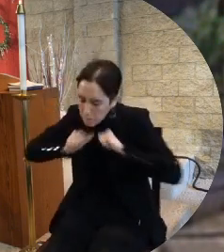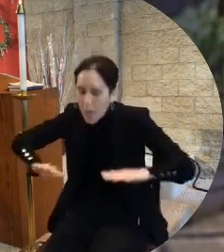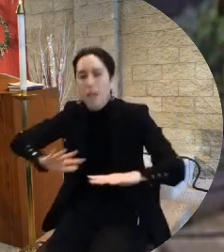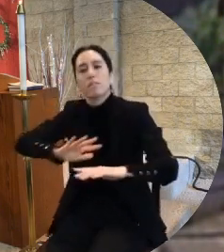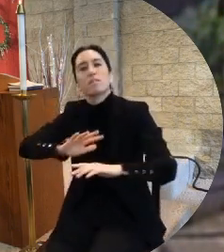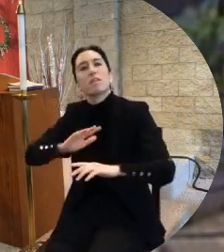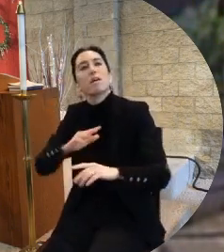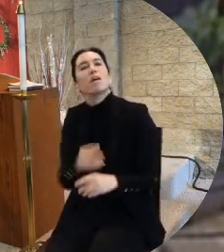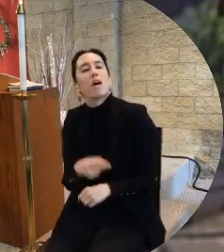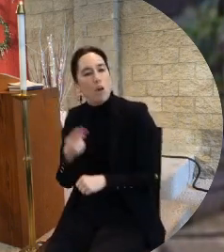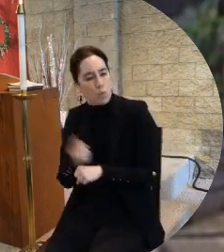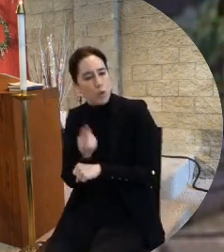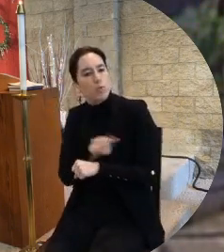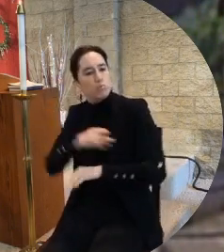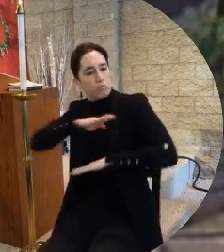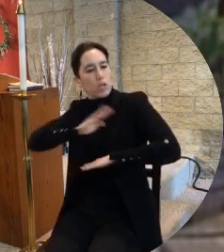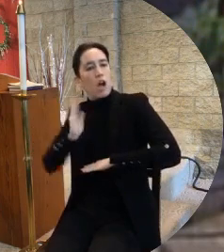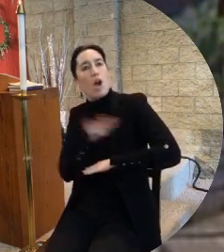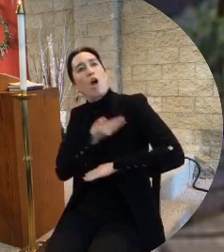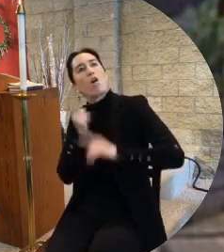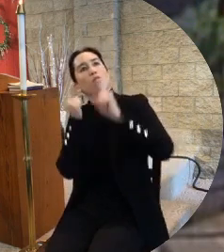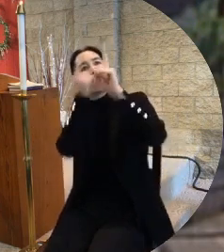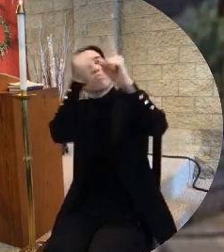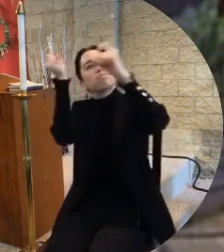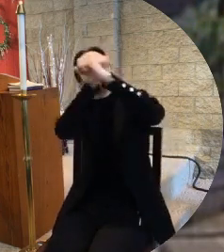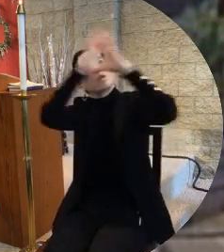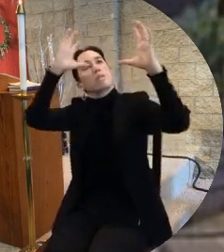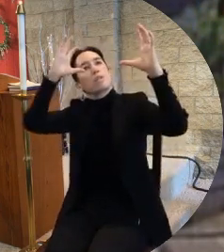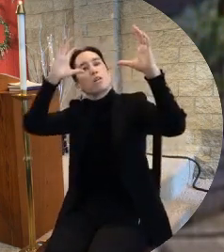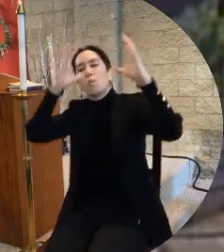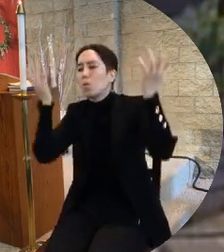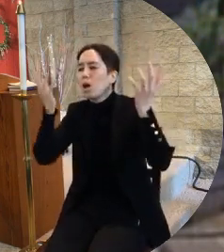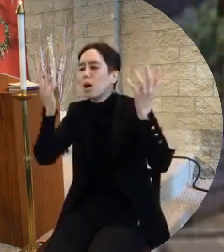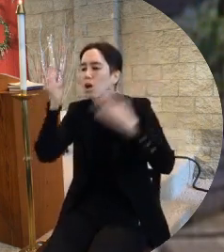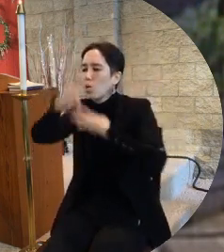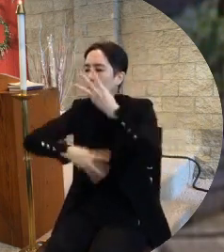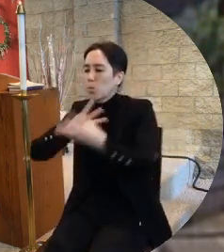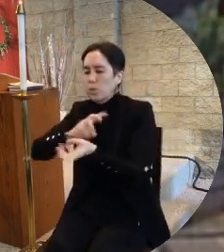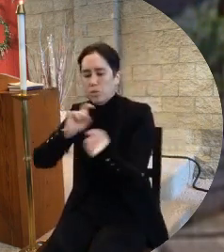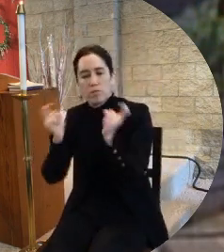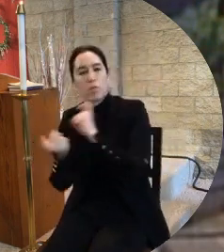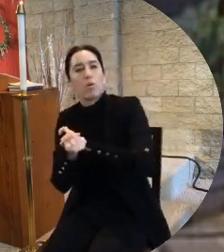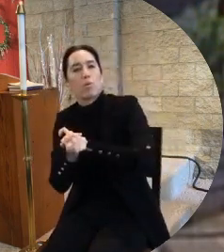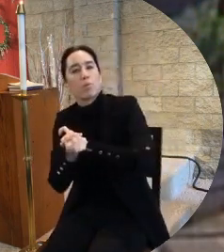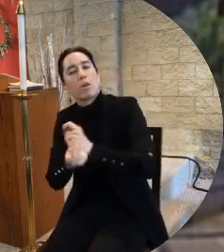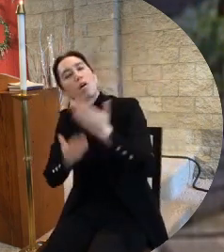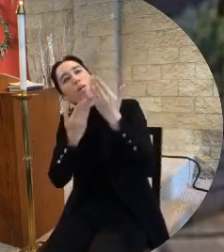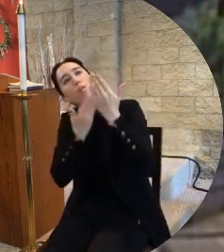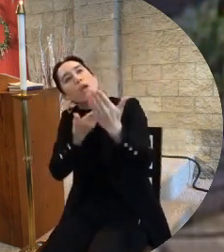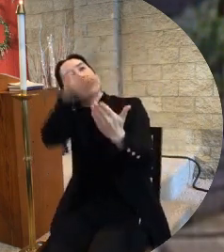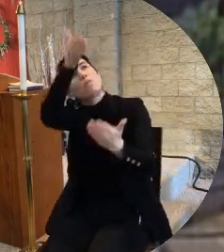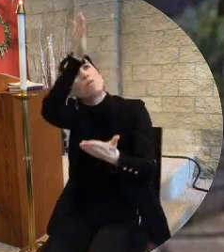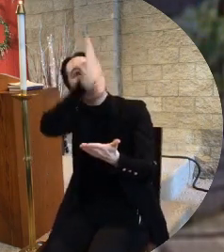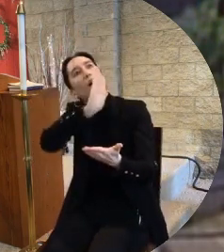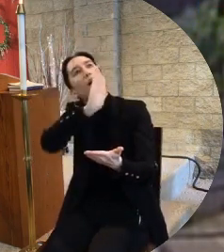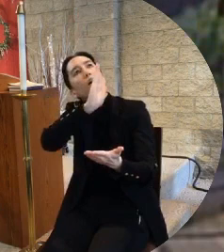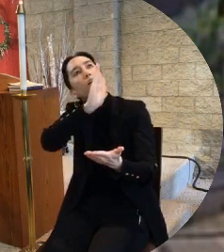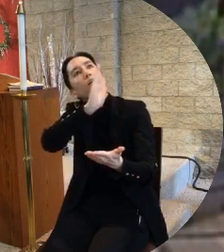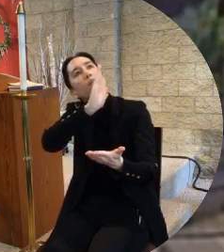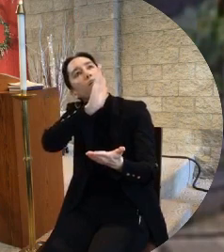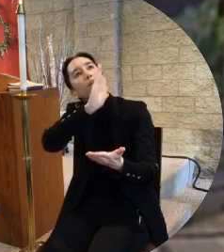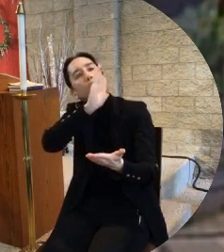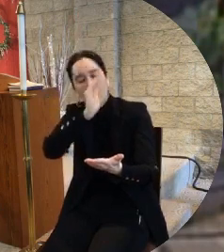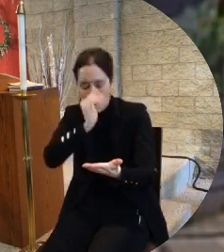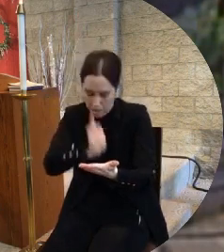and mission, truly, of a transformed world. Thank you. Thank you, God. And so it is, and so we let it